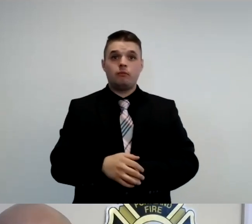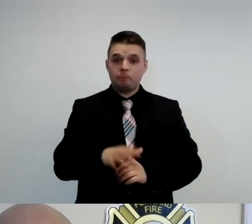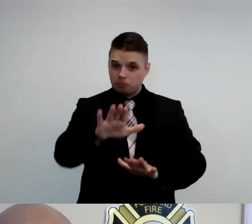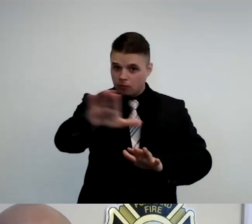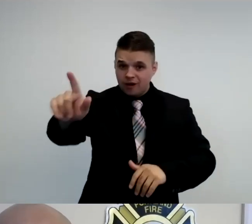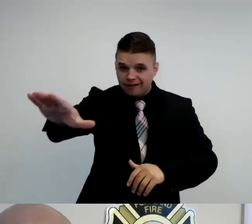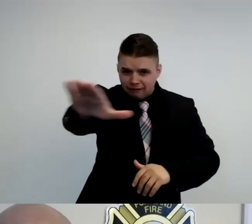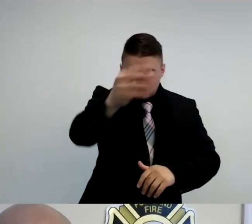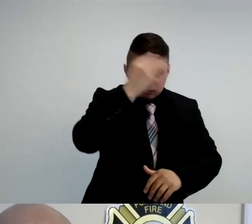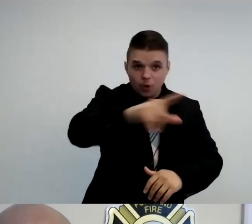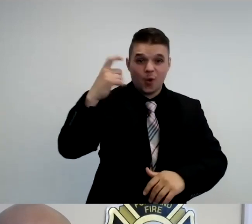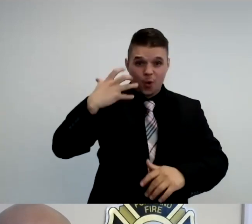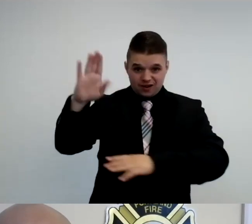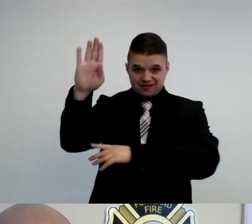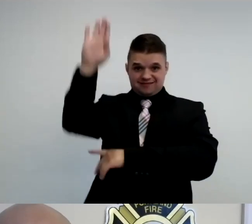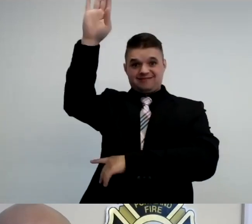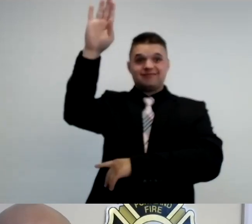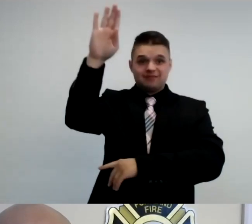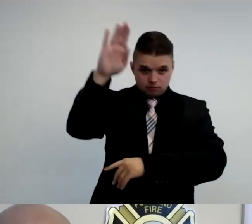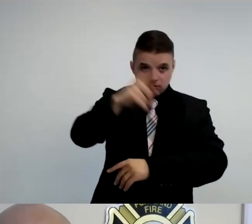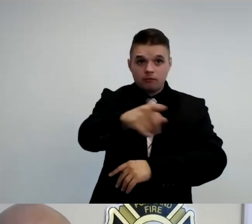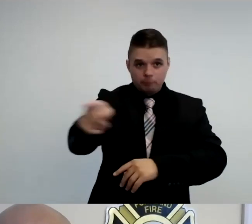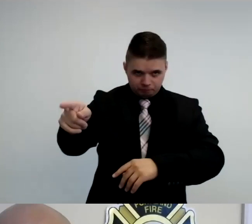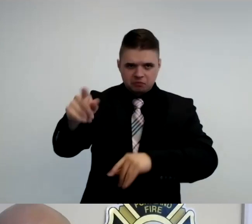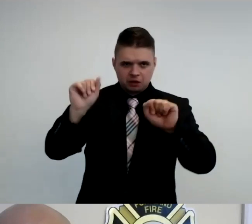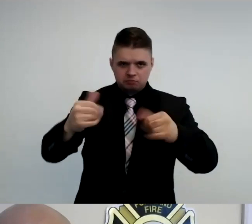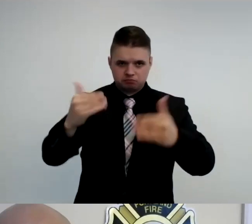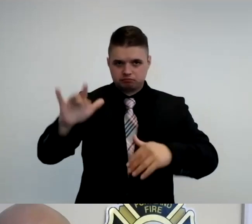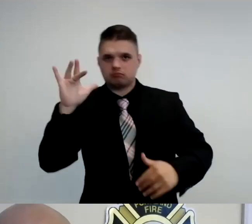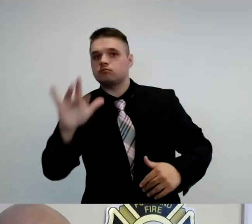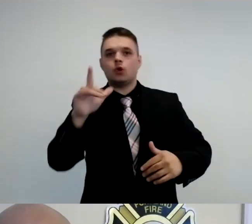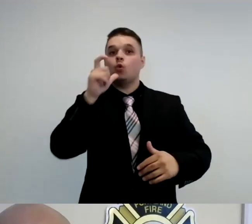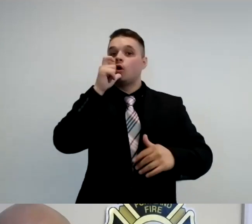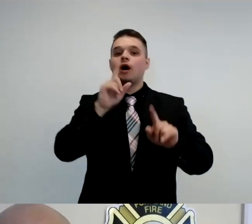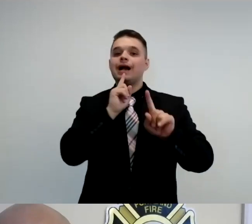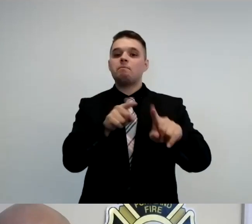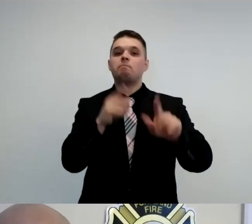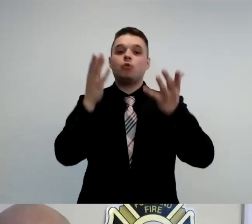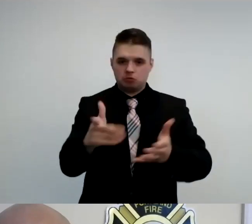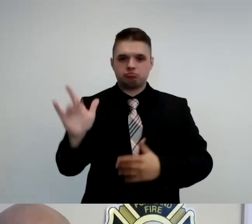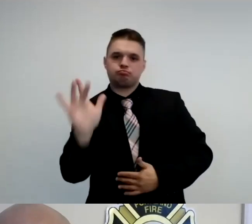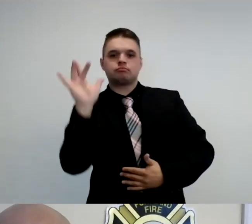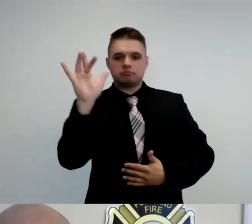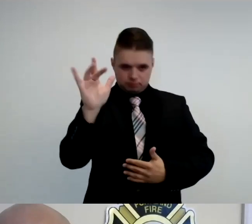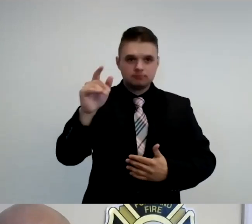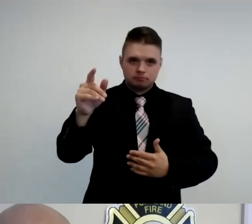they can do that and ask a question that way. You can also chat